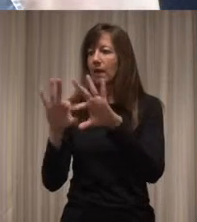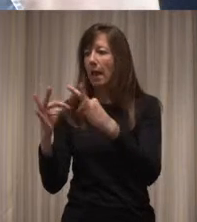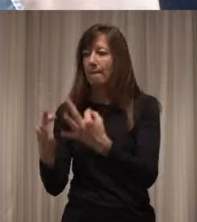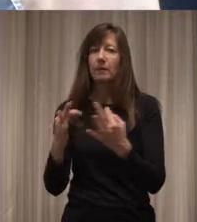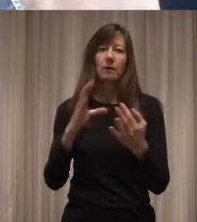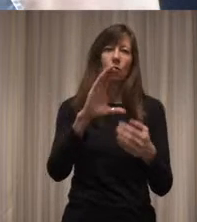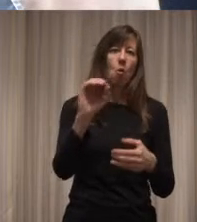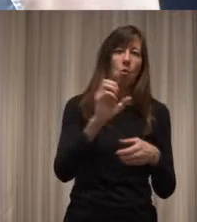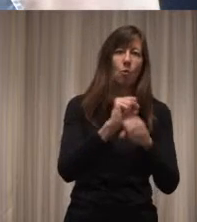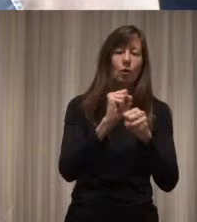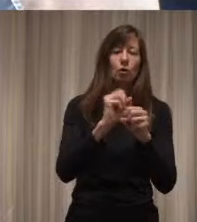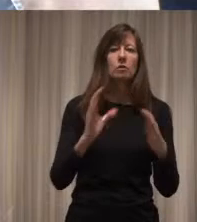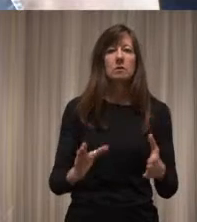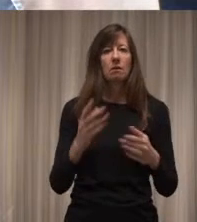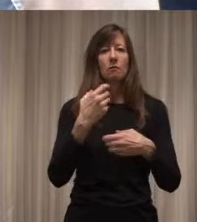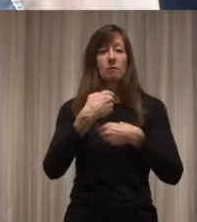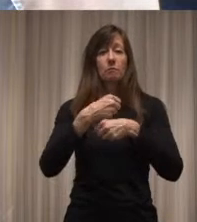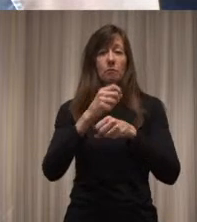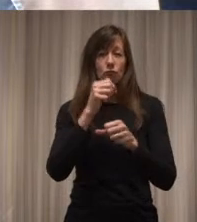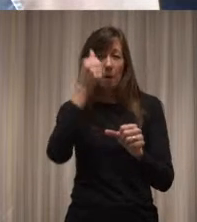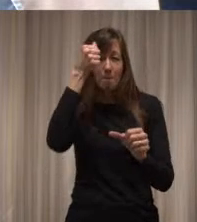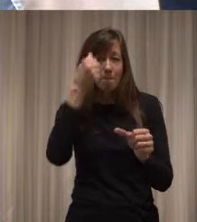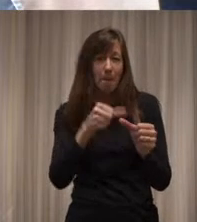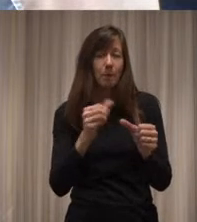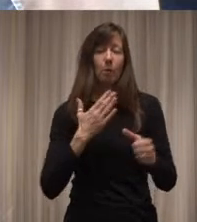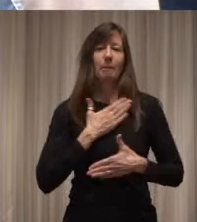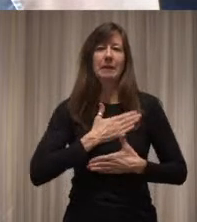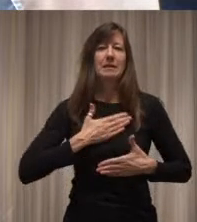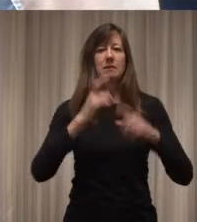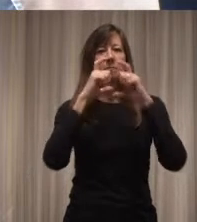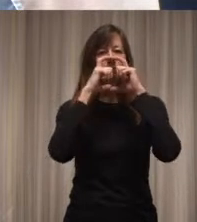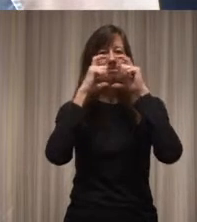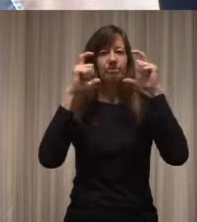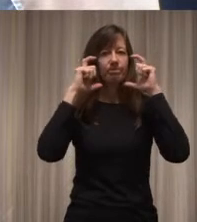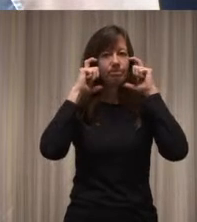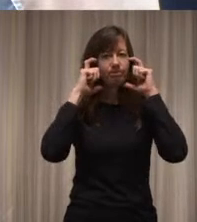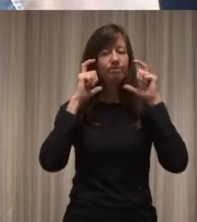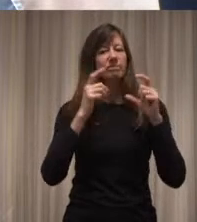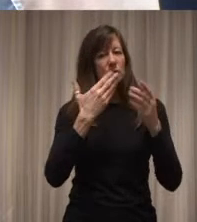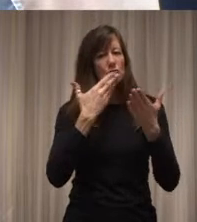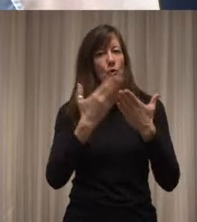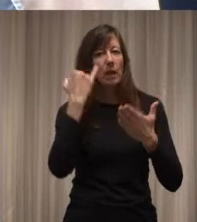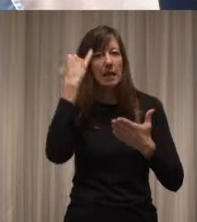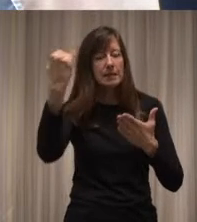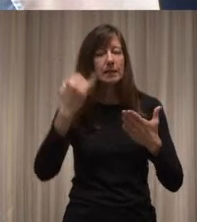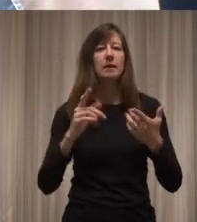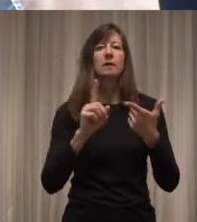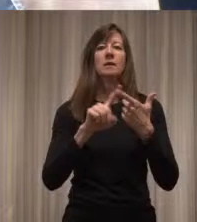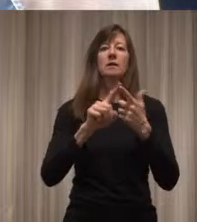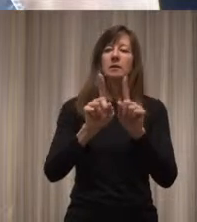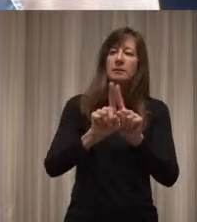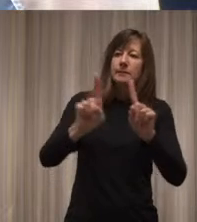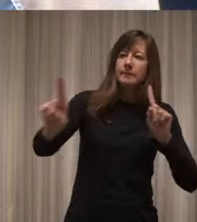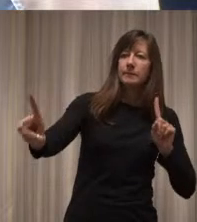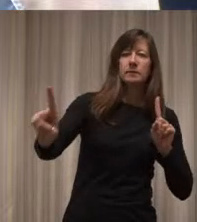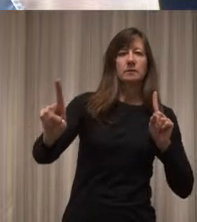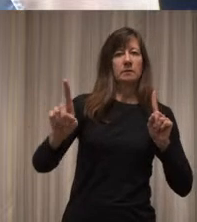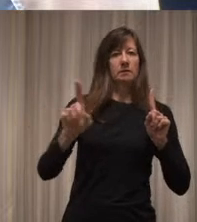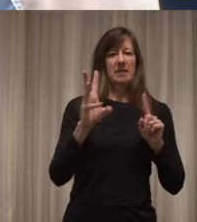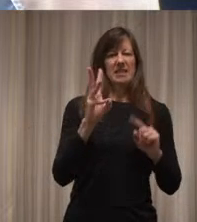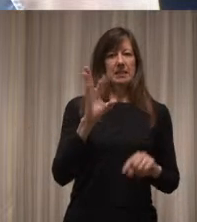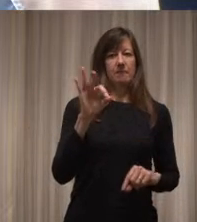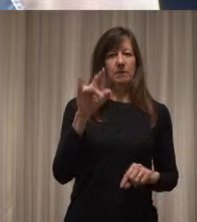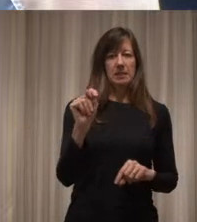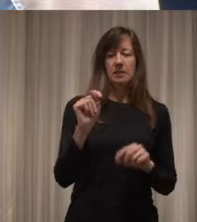and also to maintain it in gatherings, and to avoid social gatherings and get-togethers with those who you